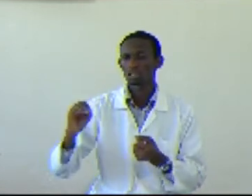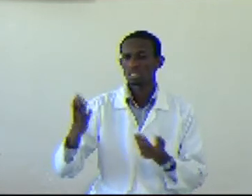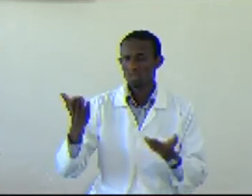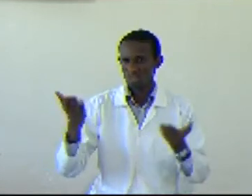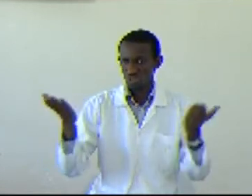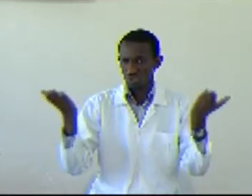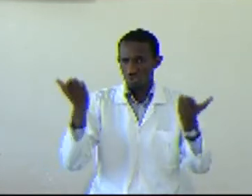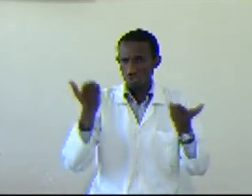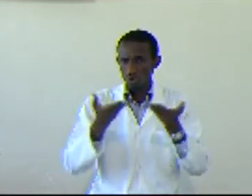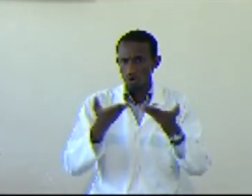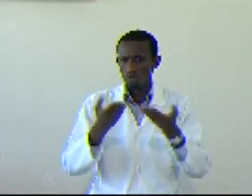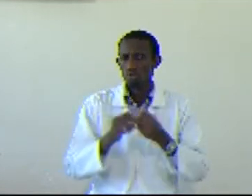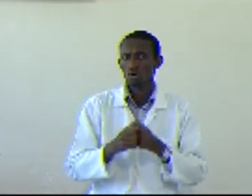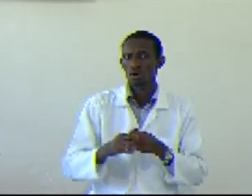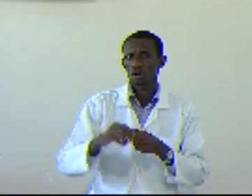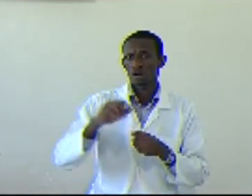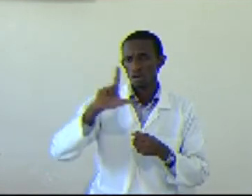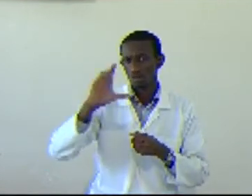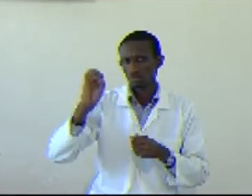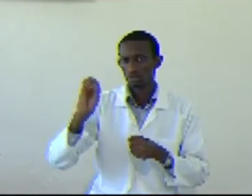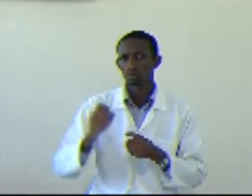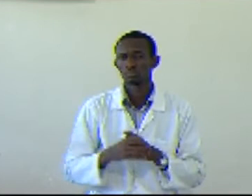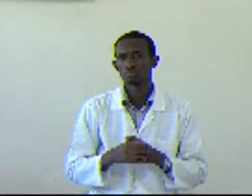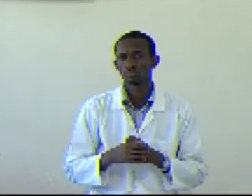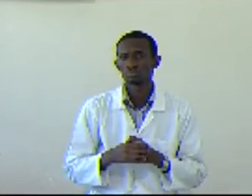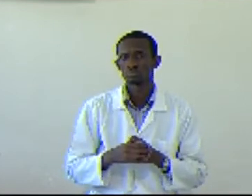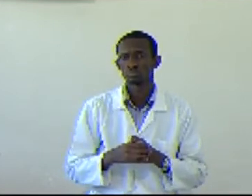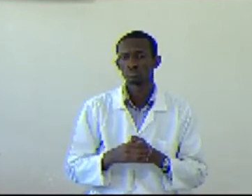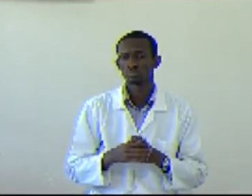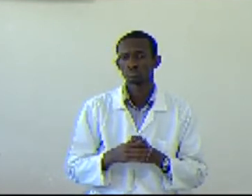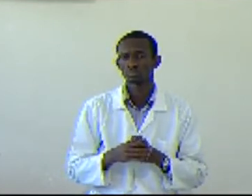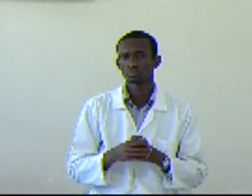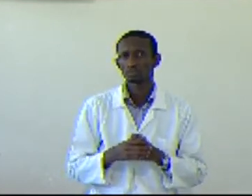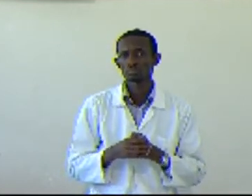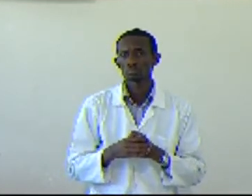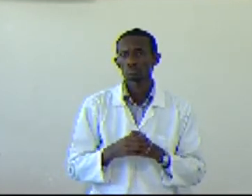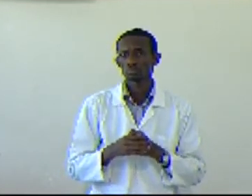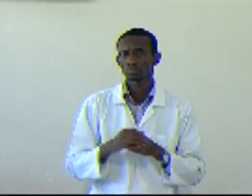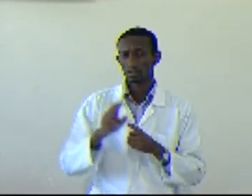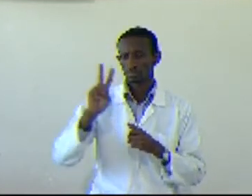is L0. Then another one, it is only this one for